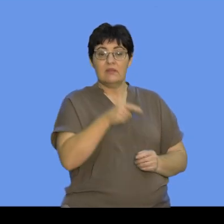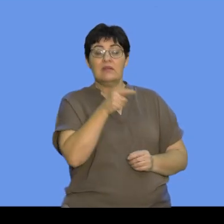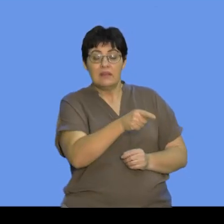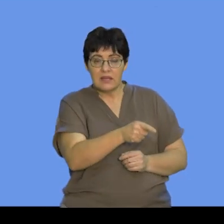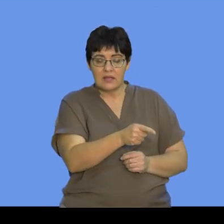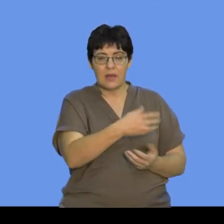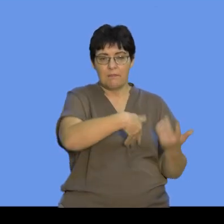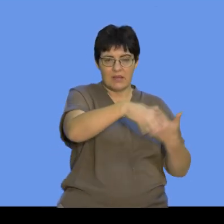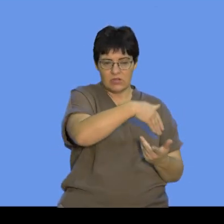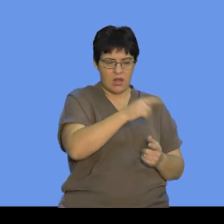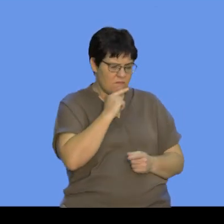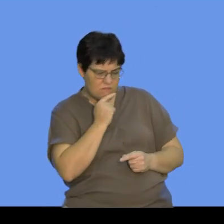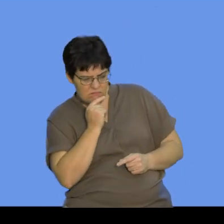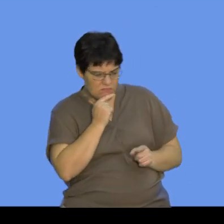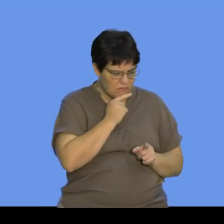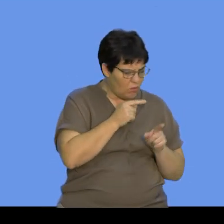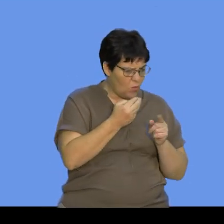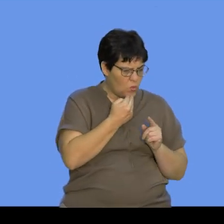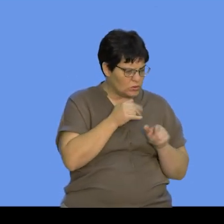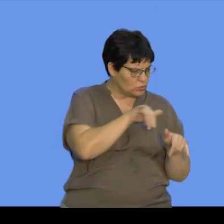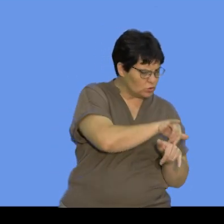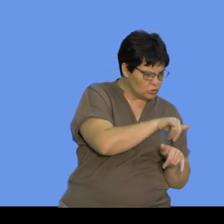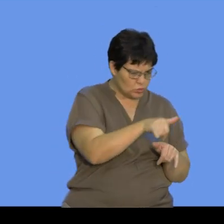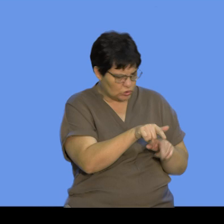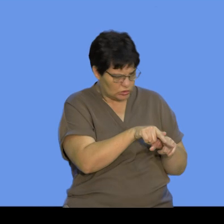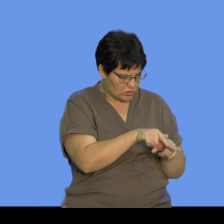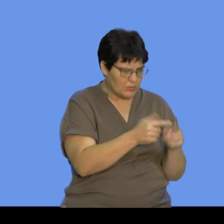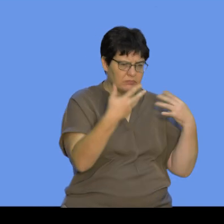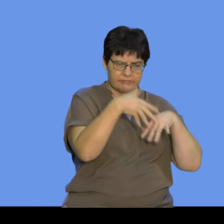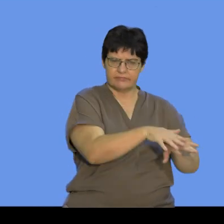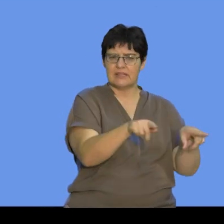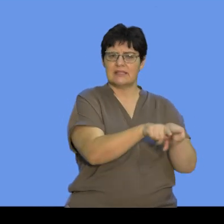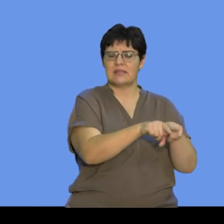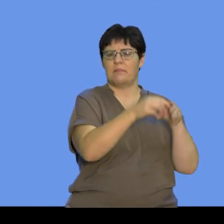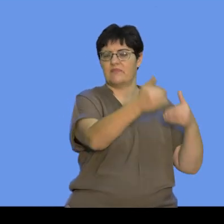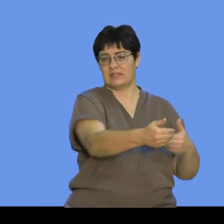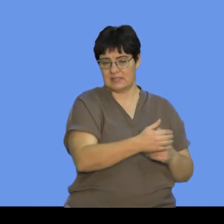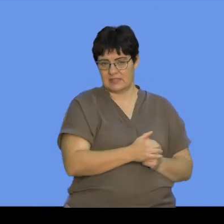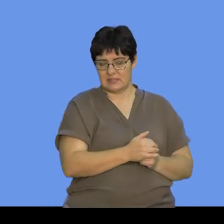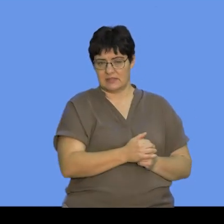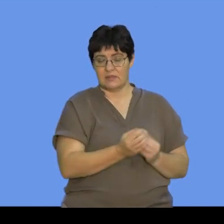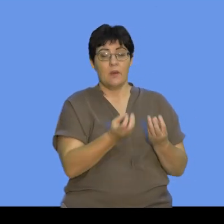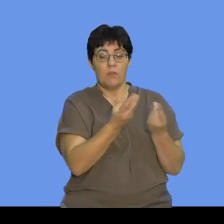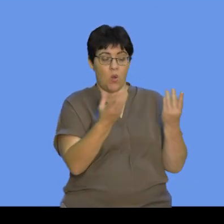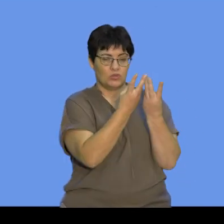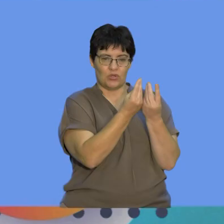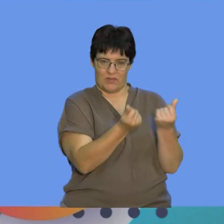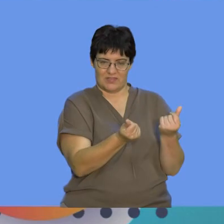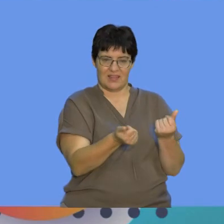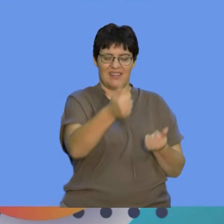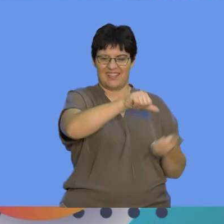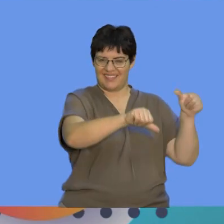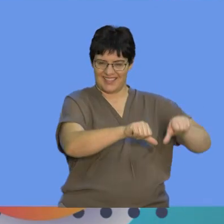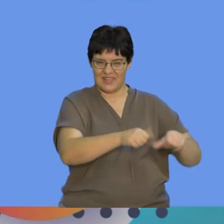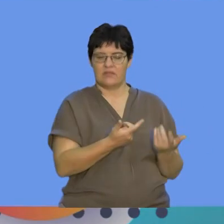be distinguished from each other, they're actually in the same phase. Most solution, as a practical example, if you